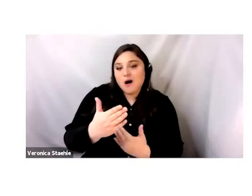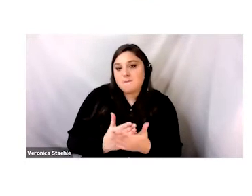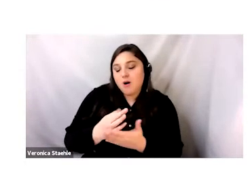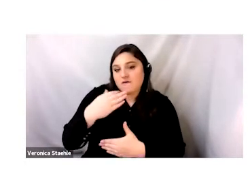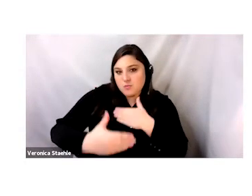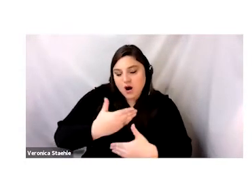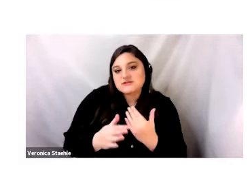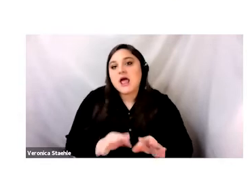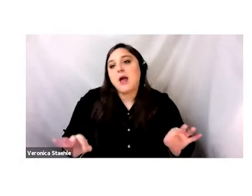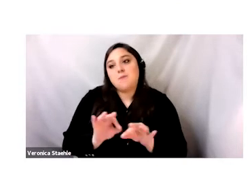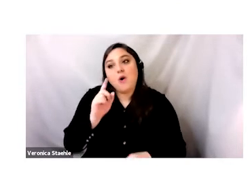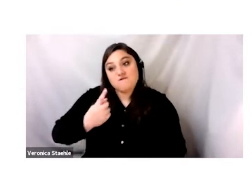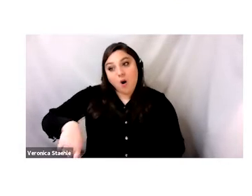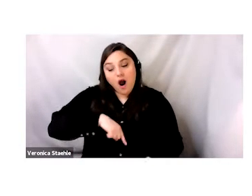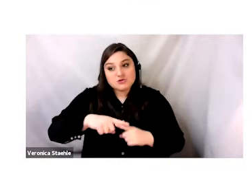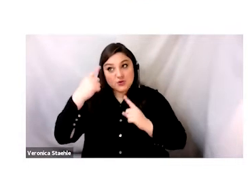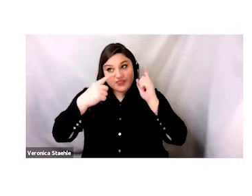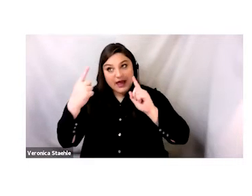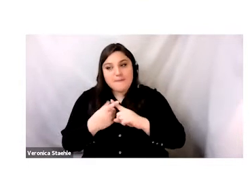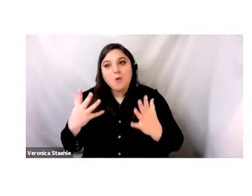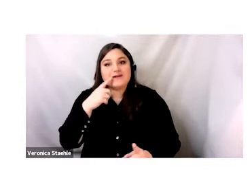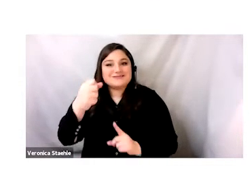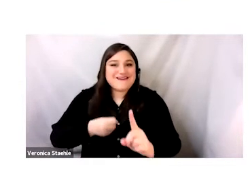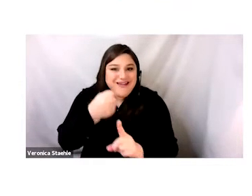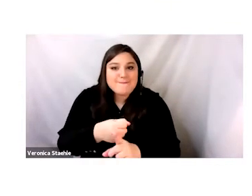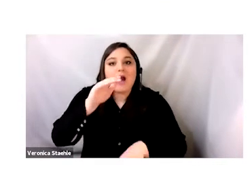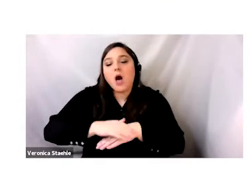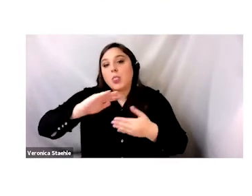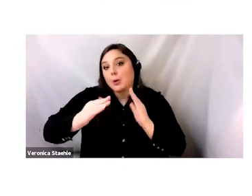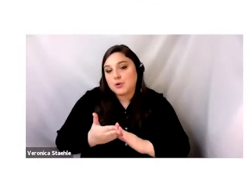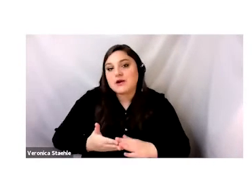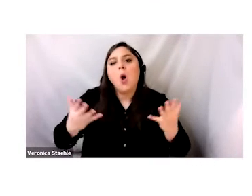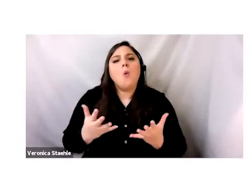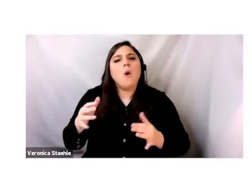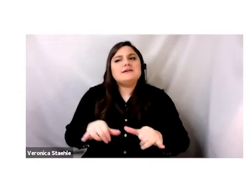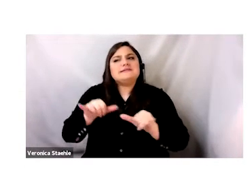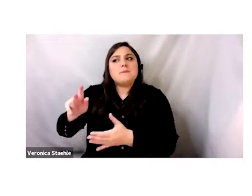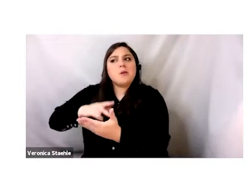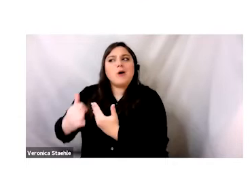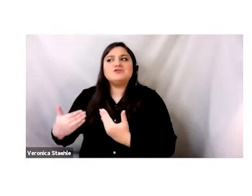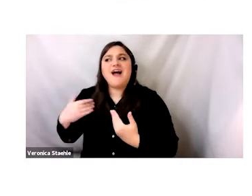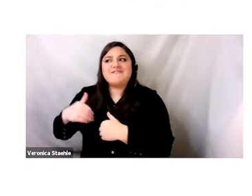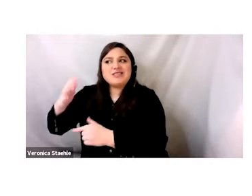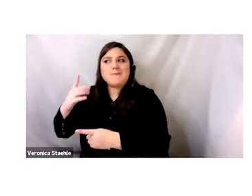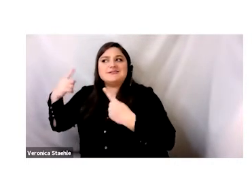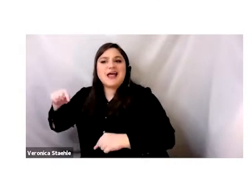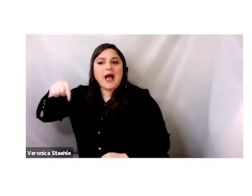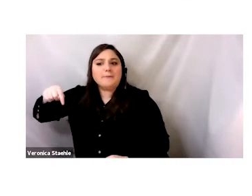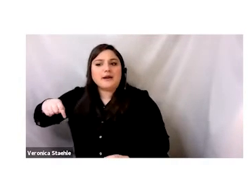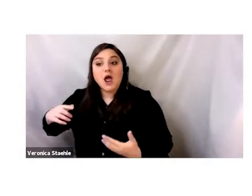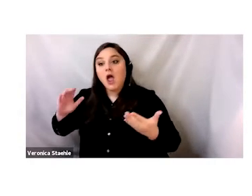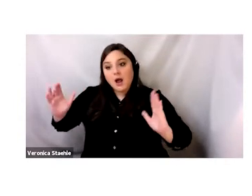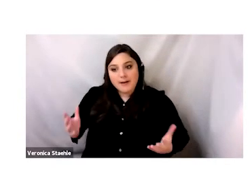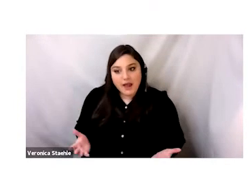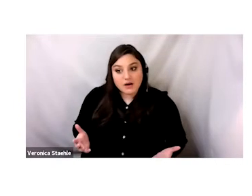what has been the impact on the community by similar projects in the past, and how do we know? Is the project healing